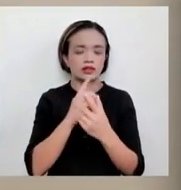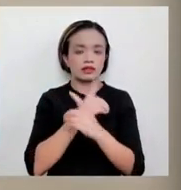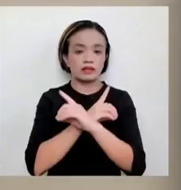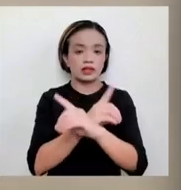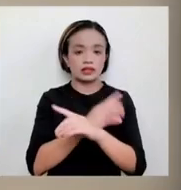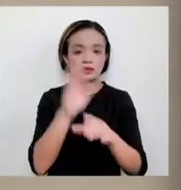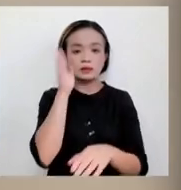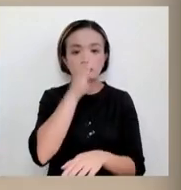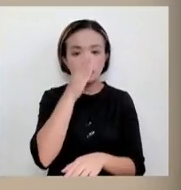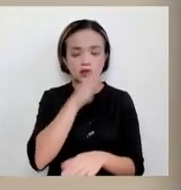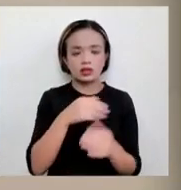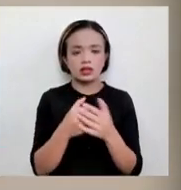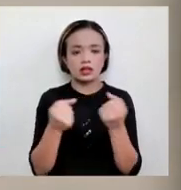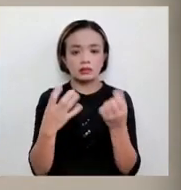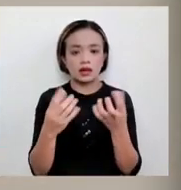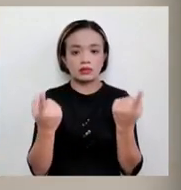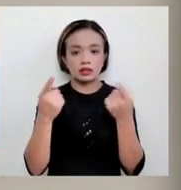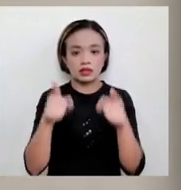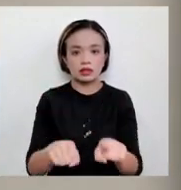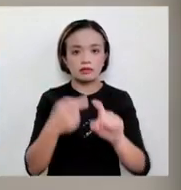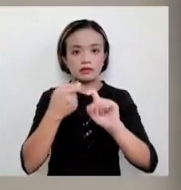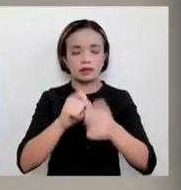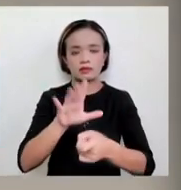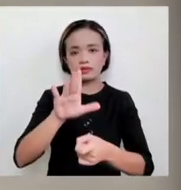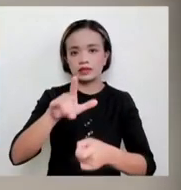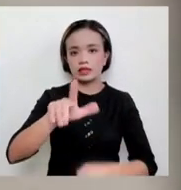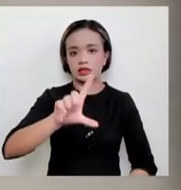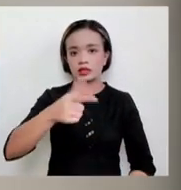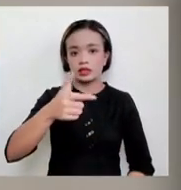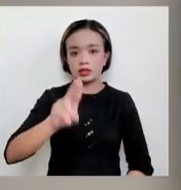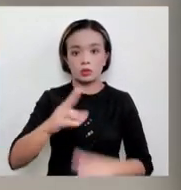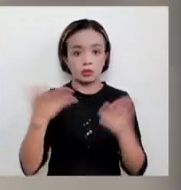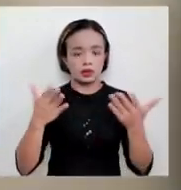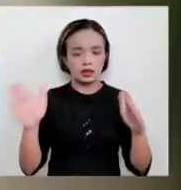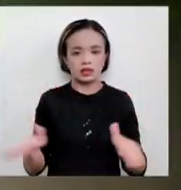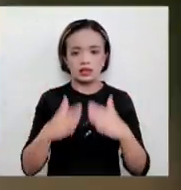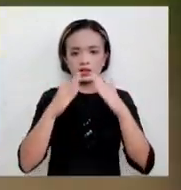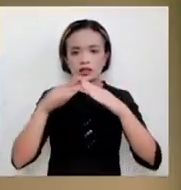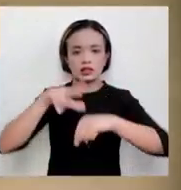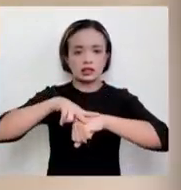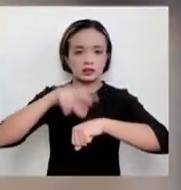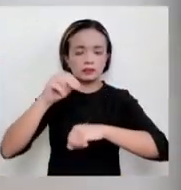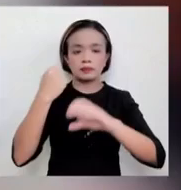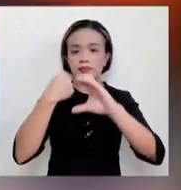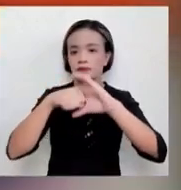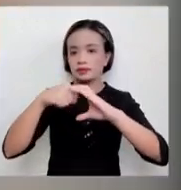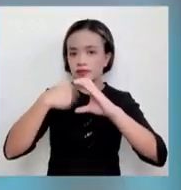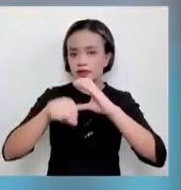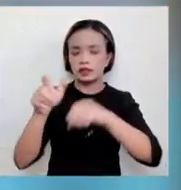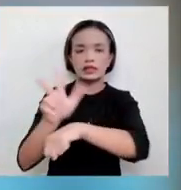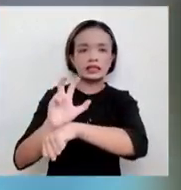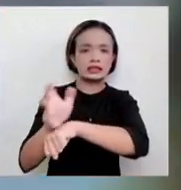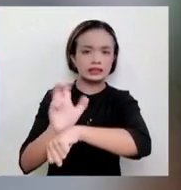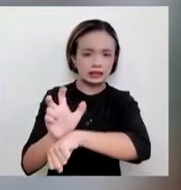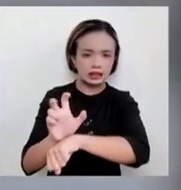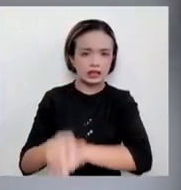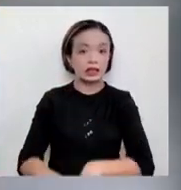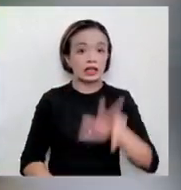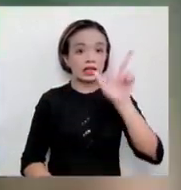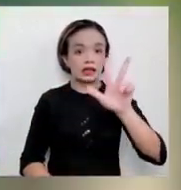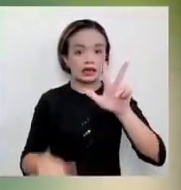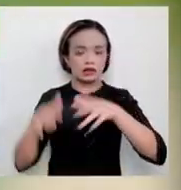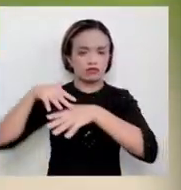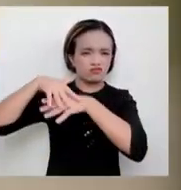reported from 25 local government units in Albay, Camnorte, Camsur, and Naga City, while three landslide